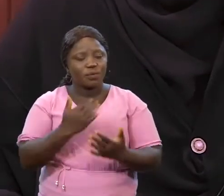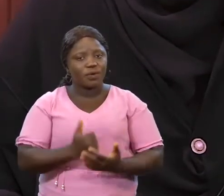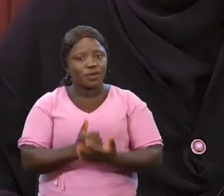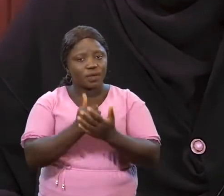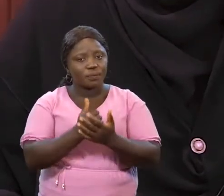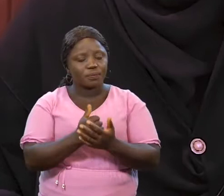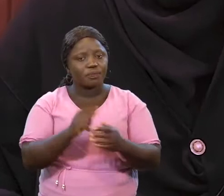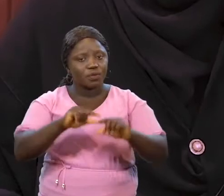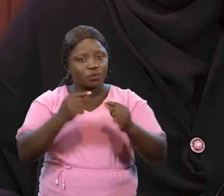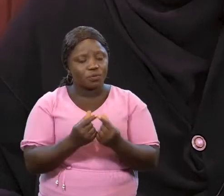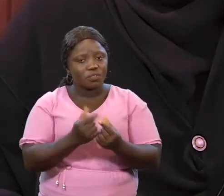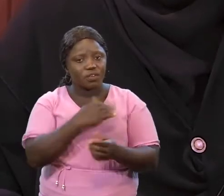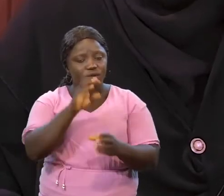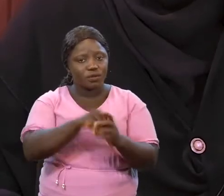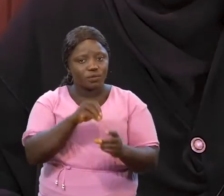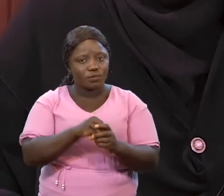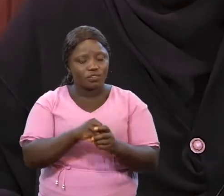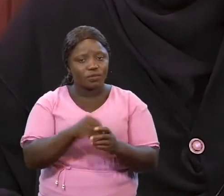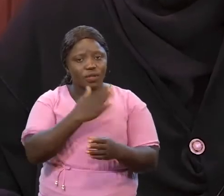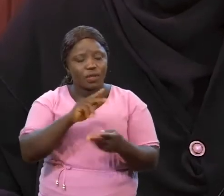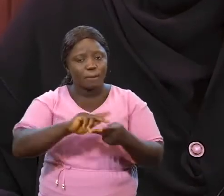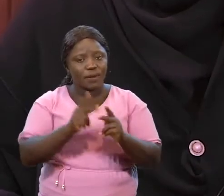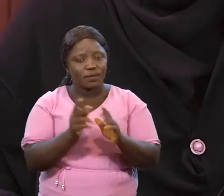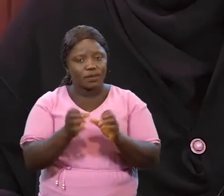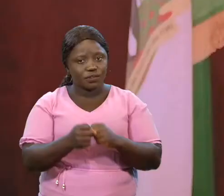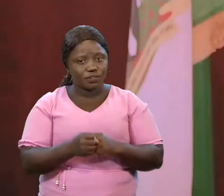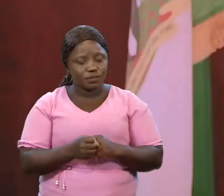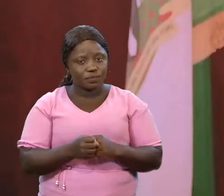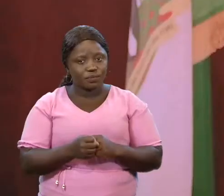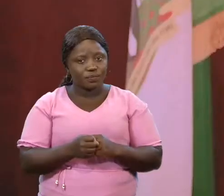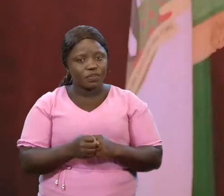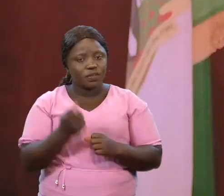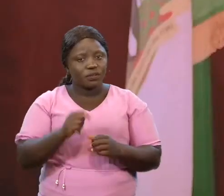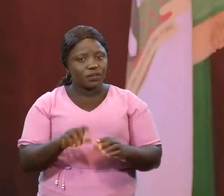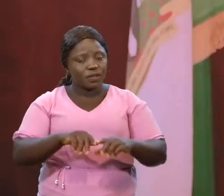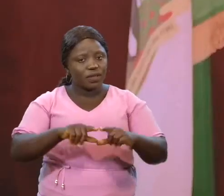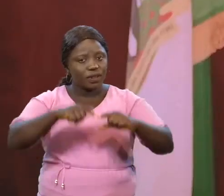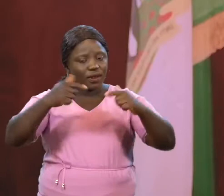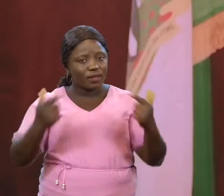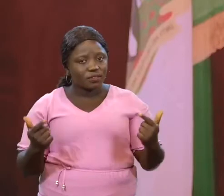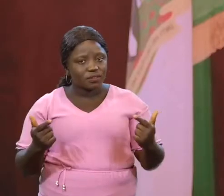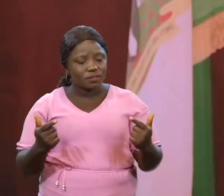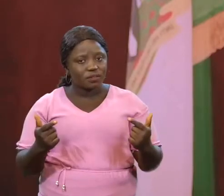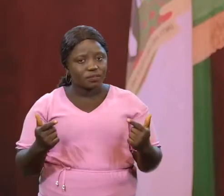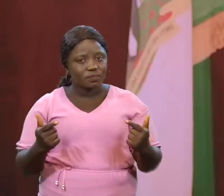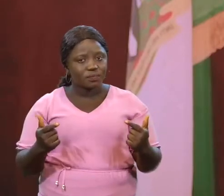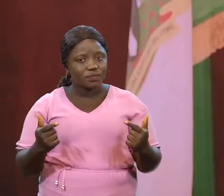will enable sustainable sector-wide inclusion and partnership. Establishment of a National Senior Citizen Centre by